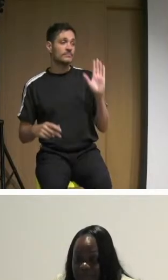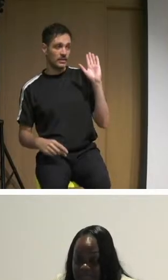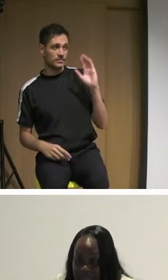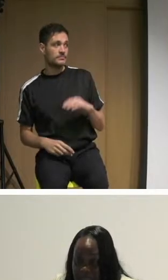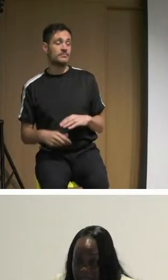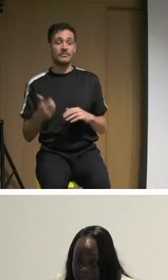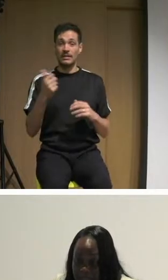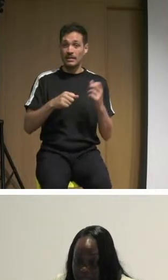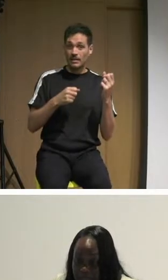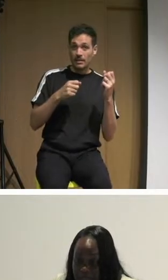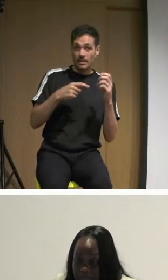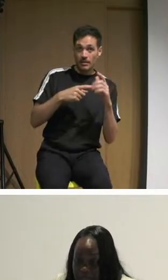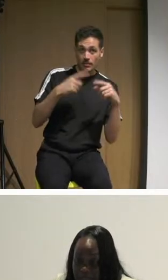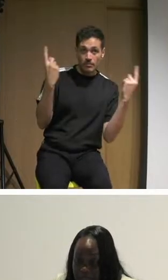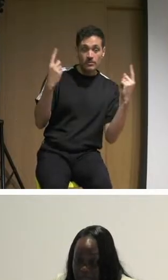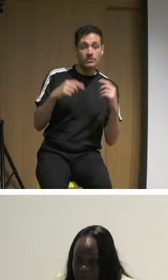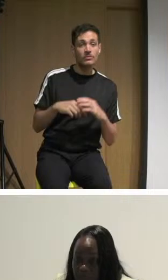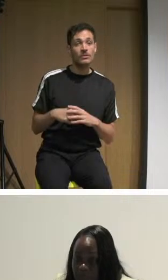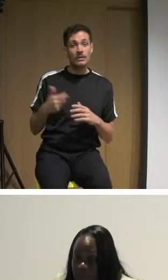Any abstaining?